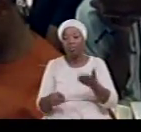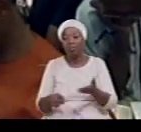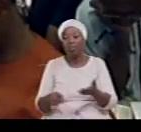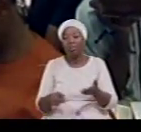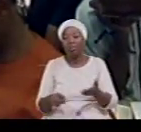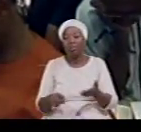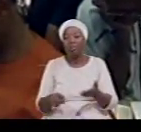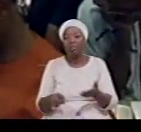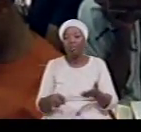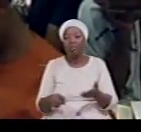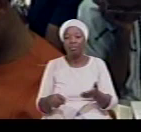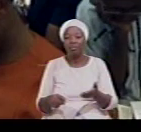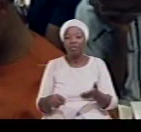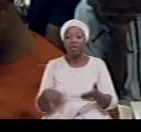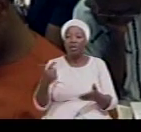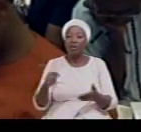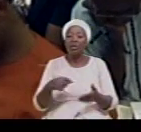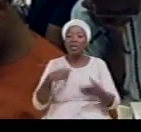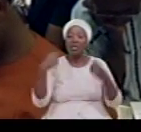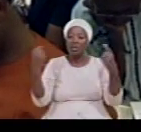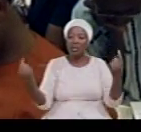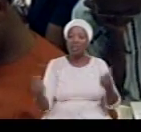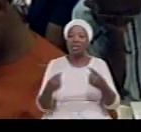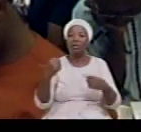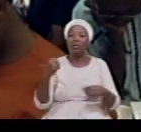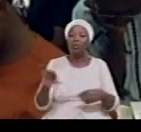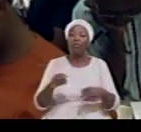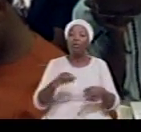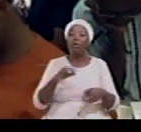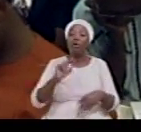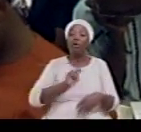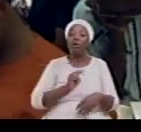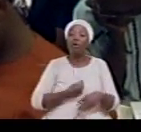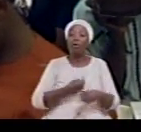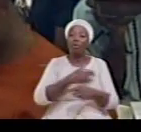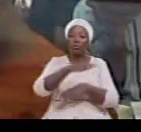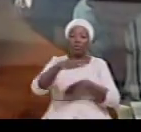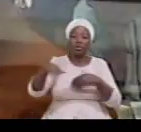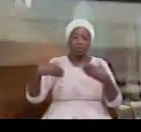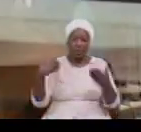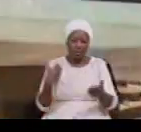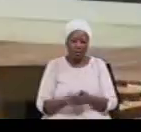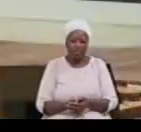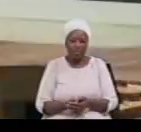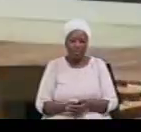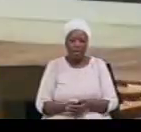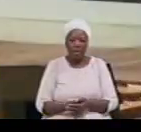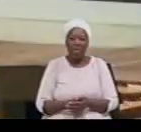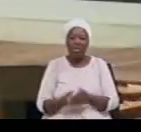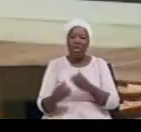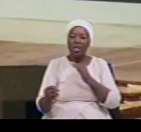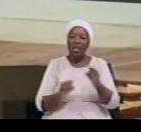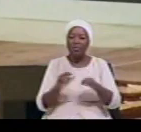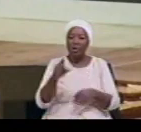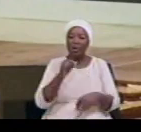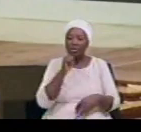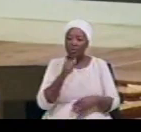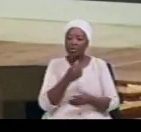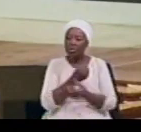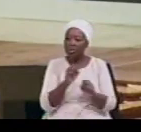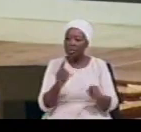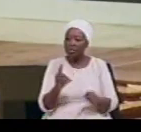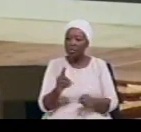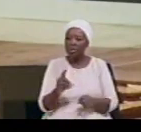the iniquity of us all. If you are not saved, if you remain